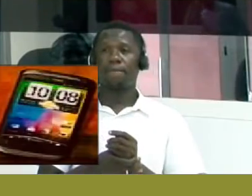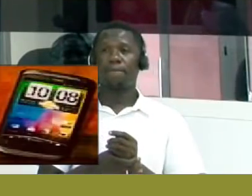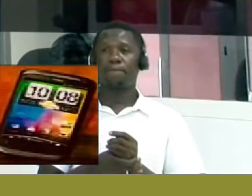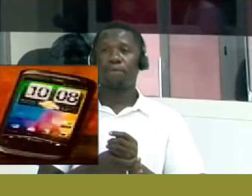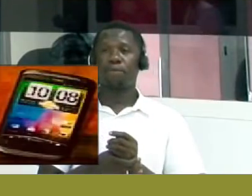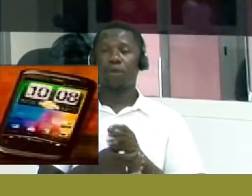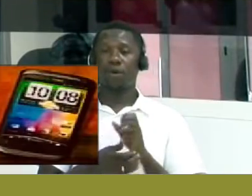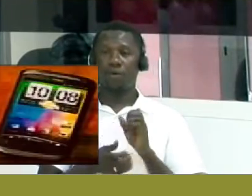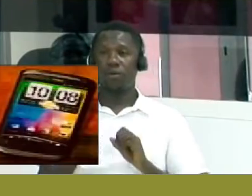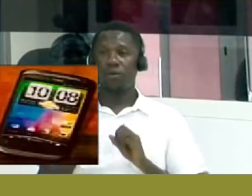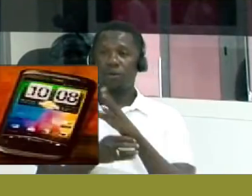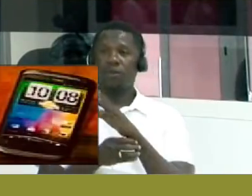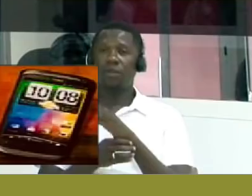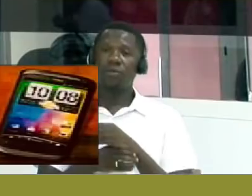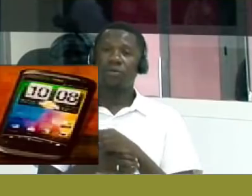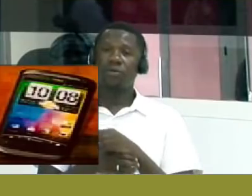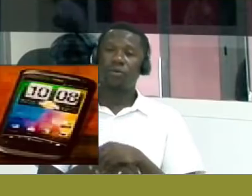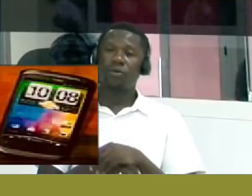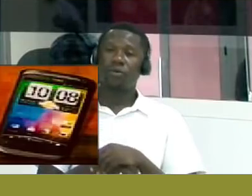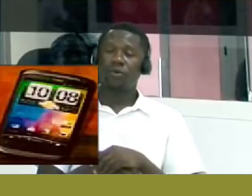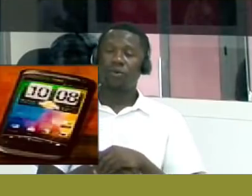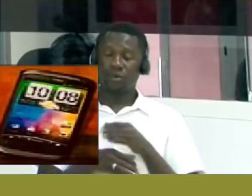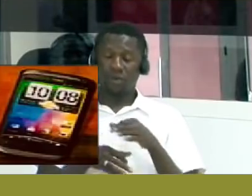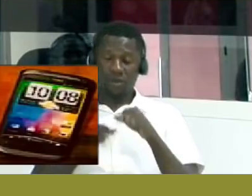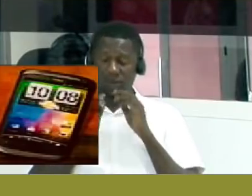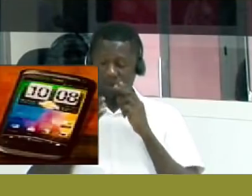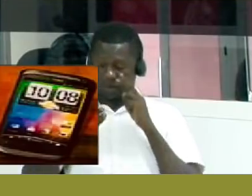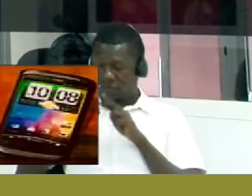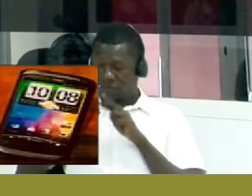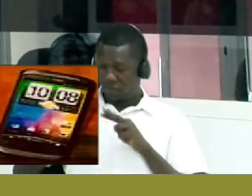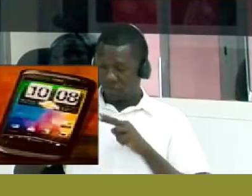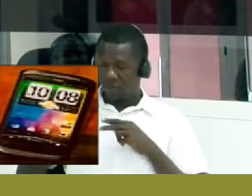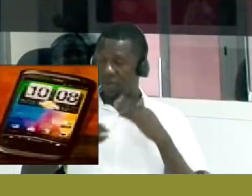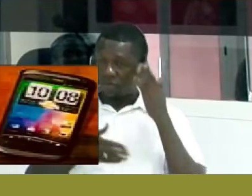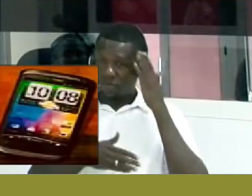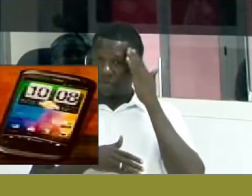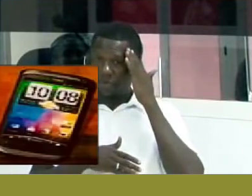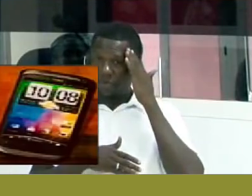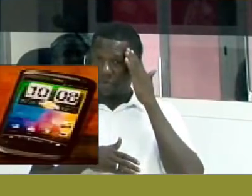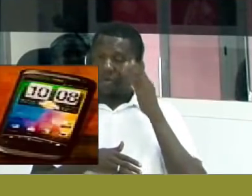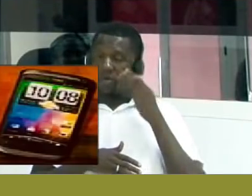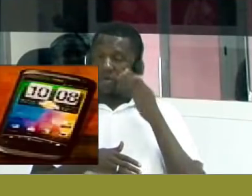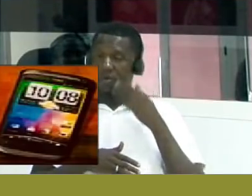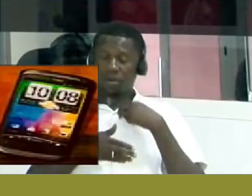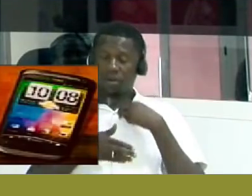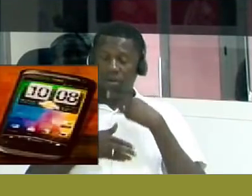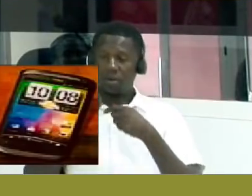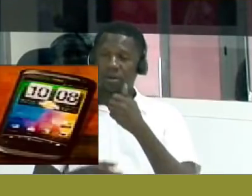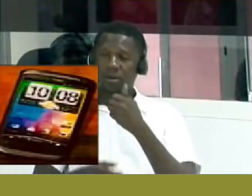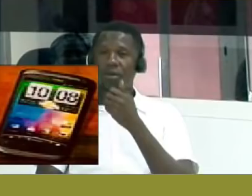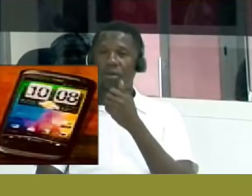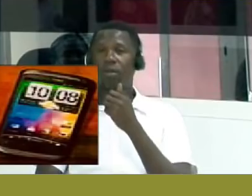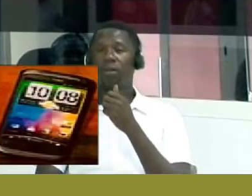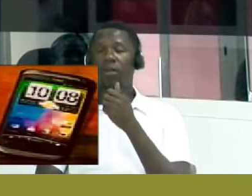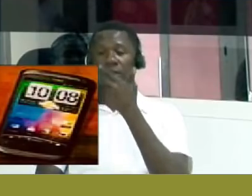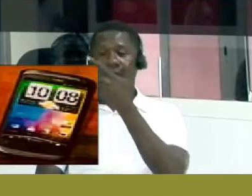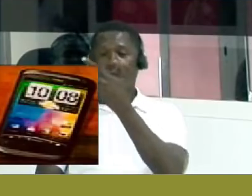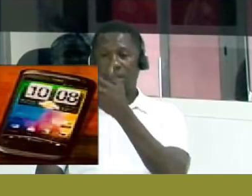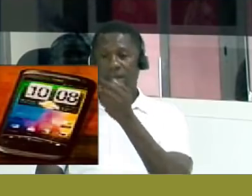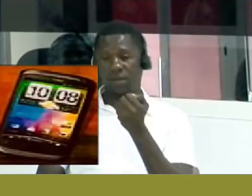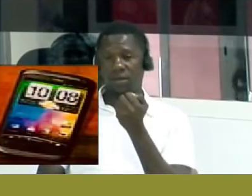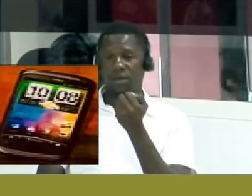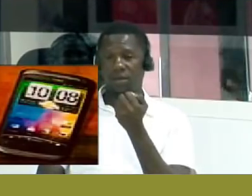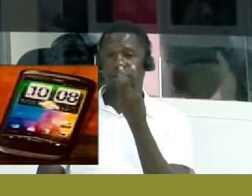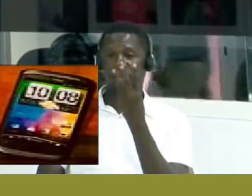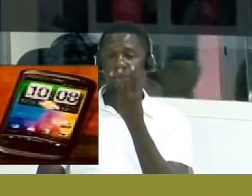Do take a look at it and let us know. I am referring to Exhibit 83 and